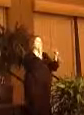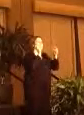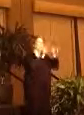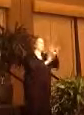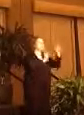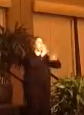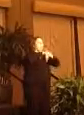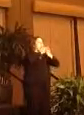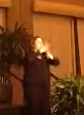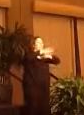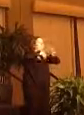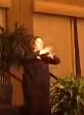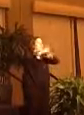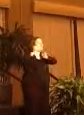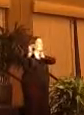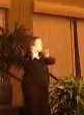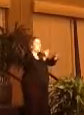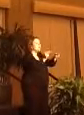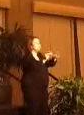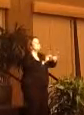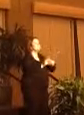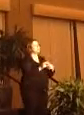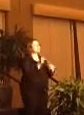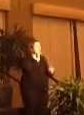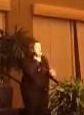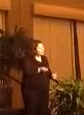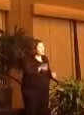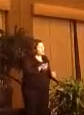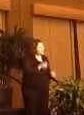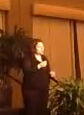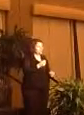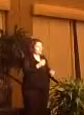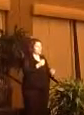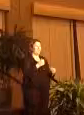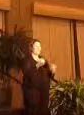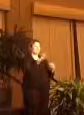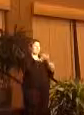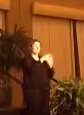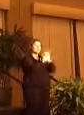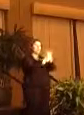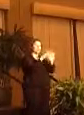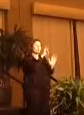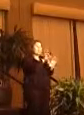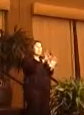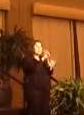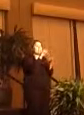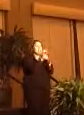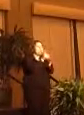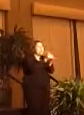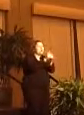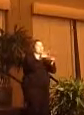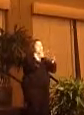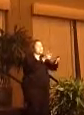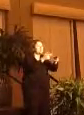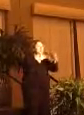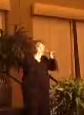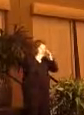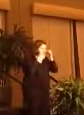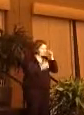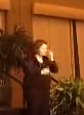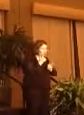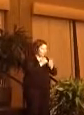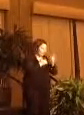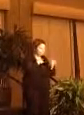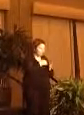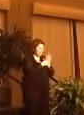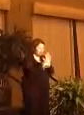really cool show, and I was like, this really cool documentary, and I was thinking, like, what clip, they got 80,000 clips, so like, what clip could I possibly film that like could